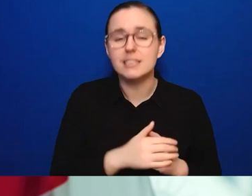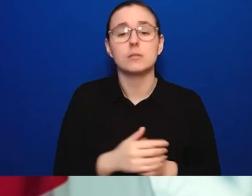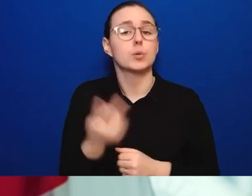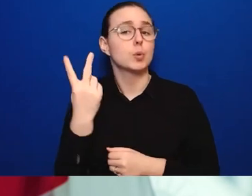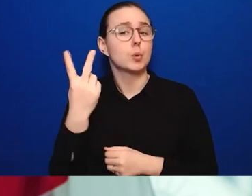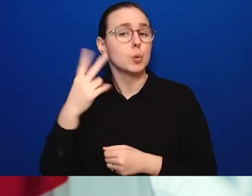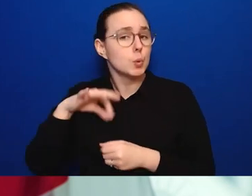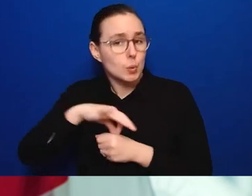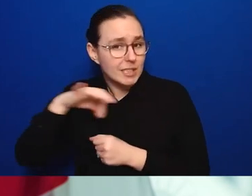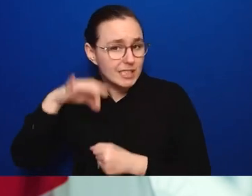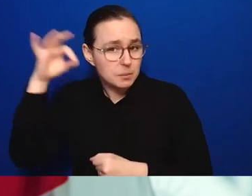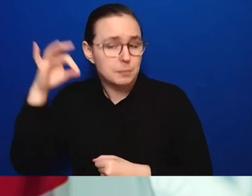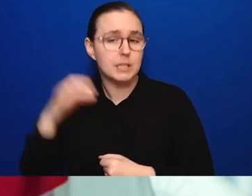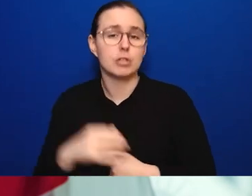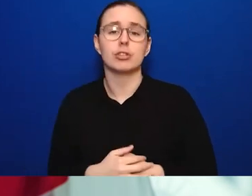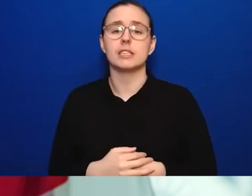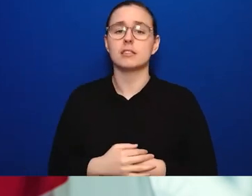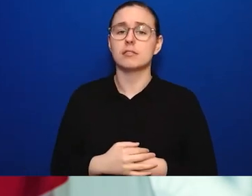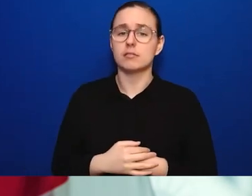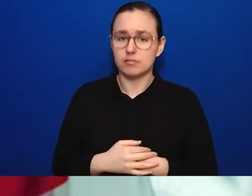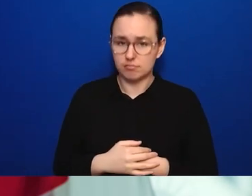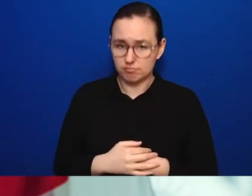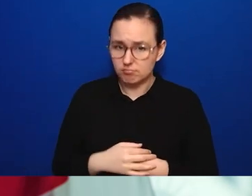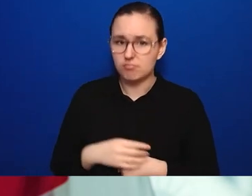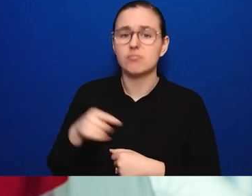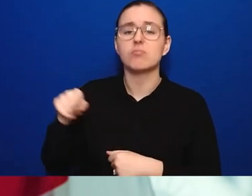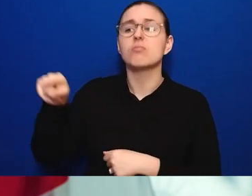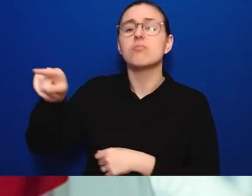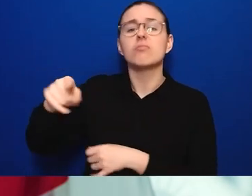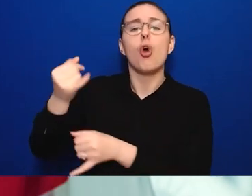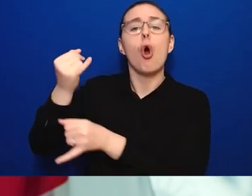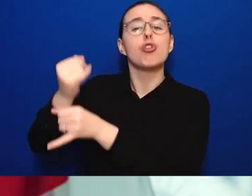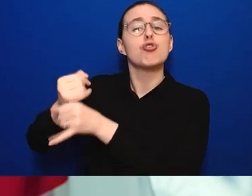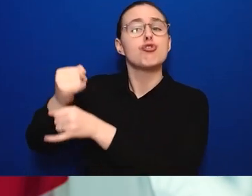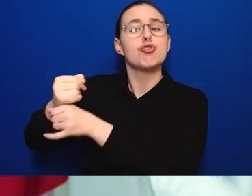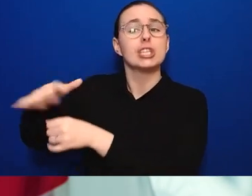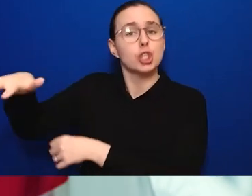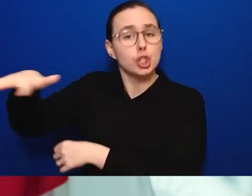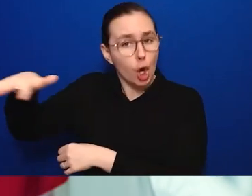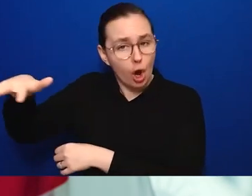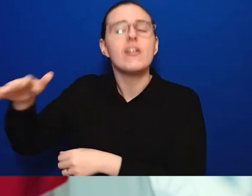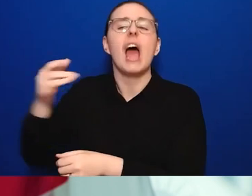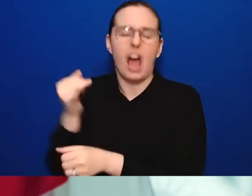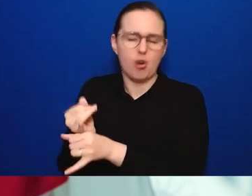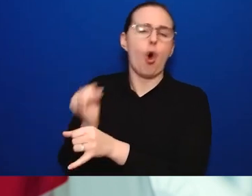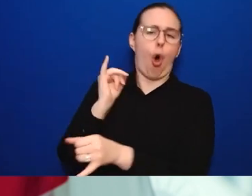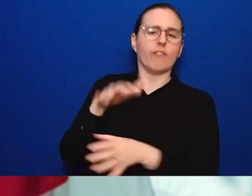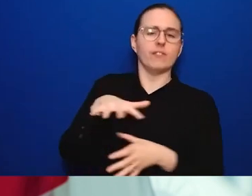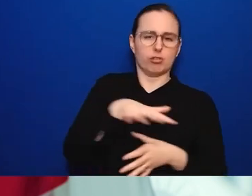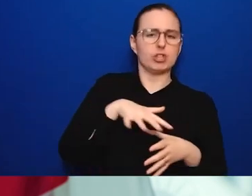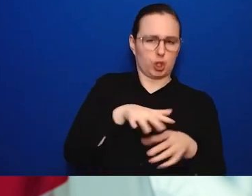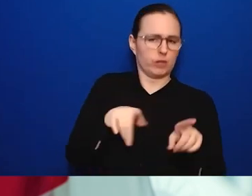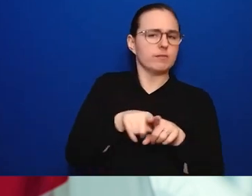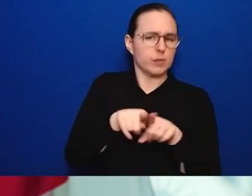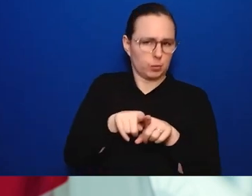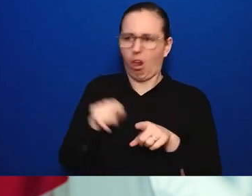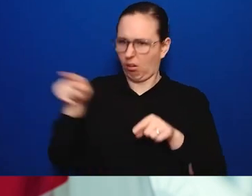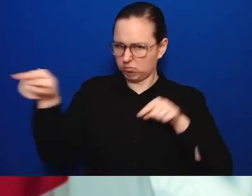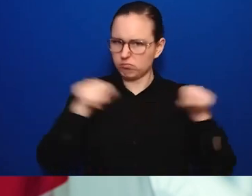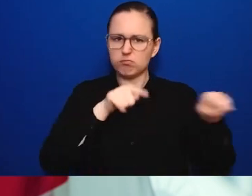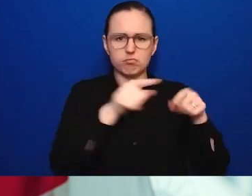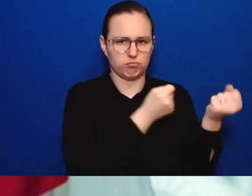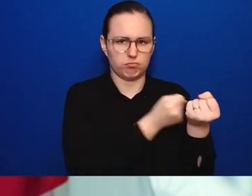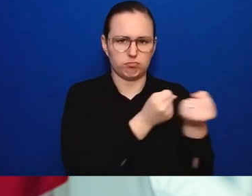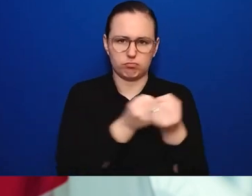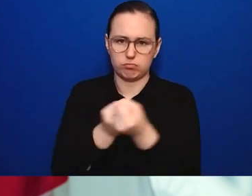their community's safety priorities, and now they will have more resources to support them. The Community